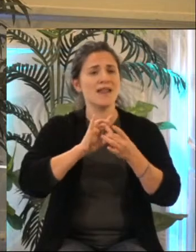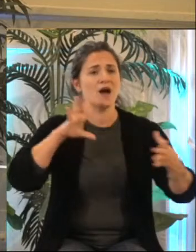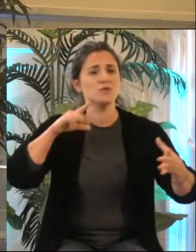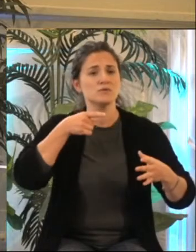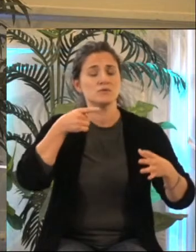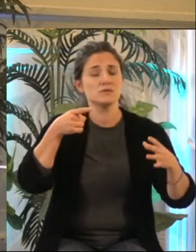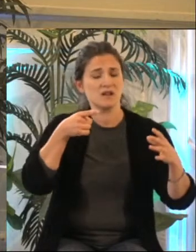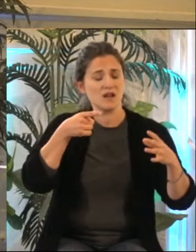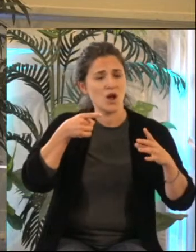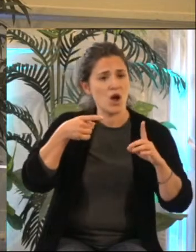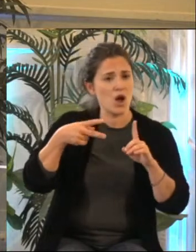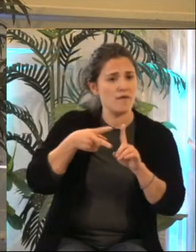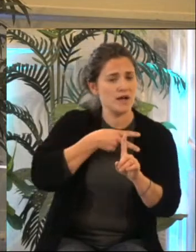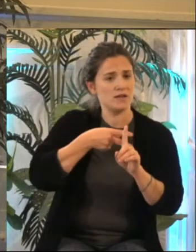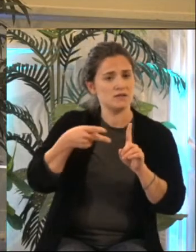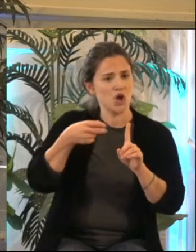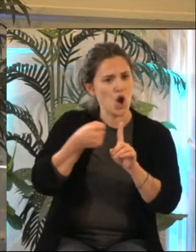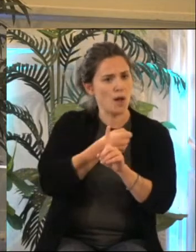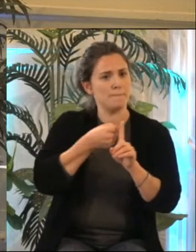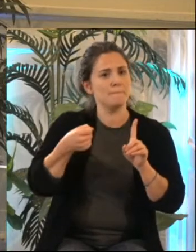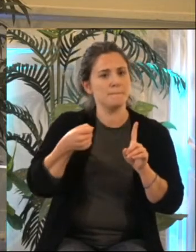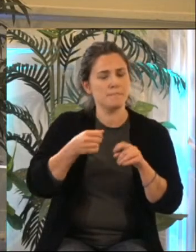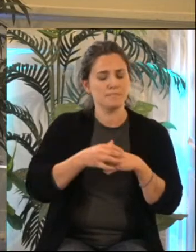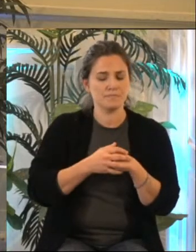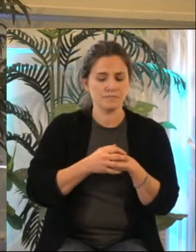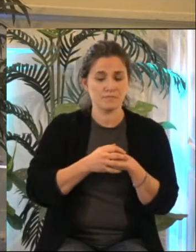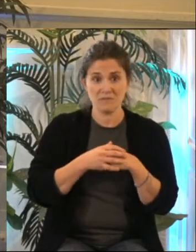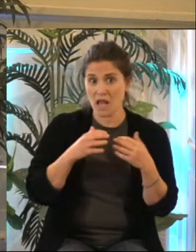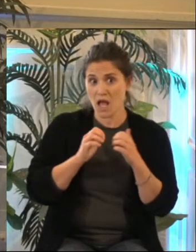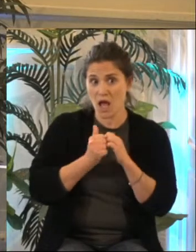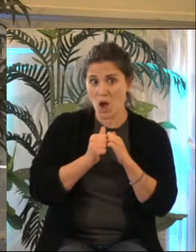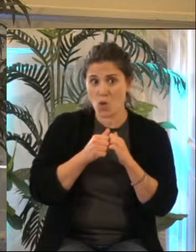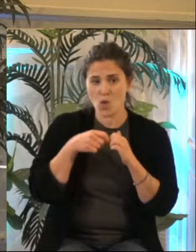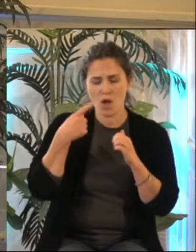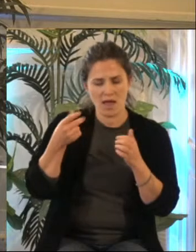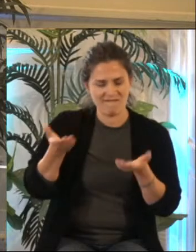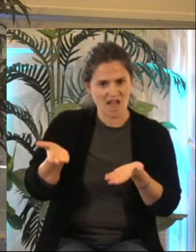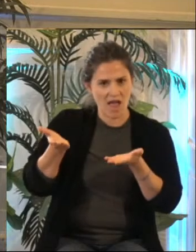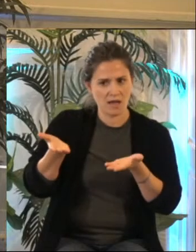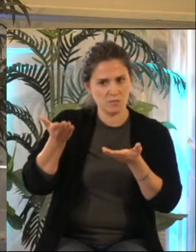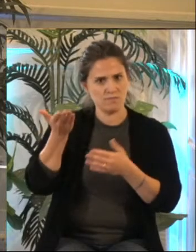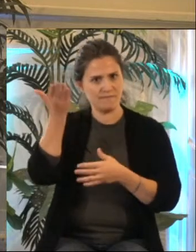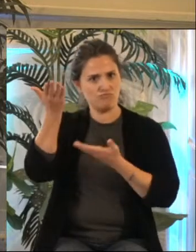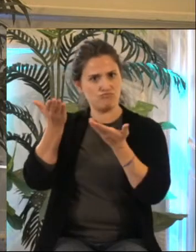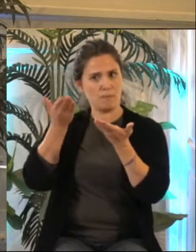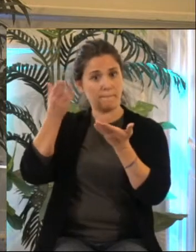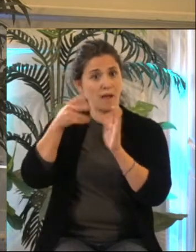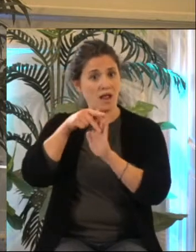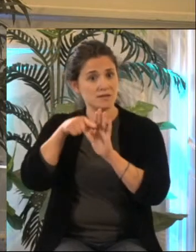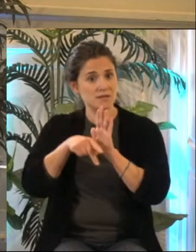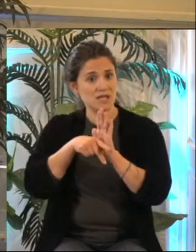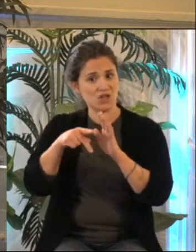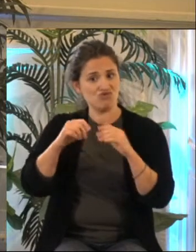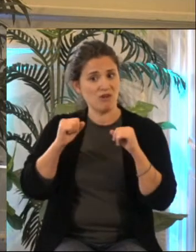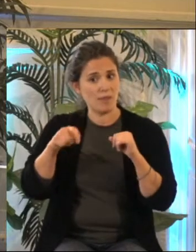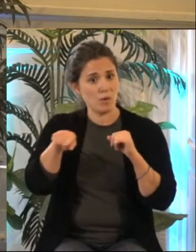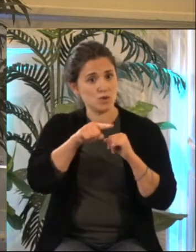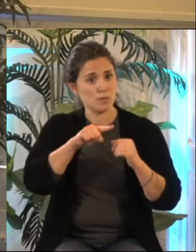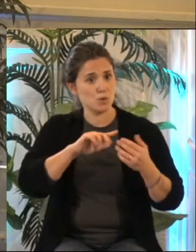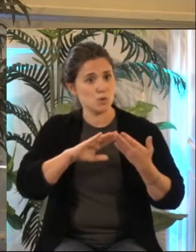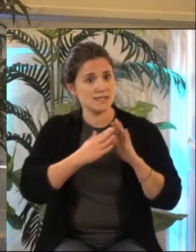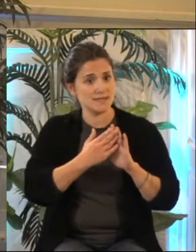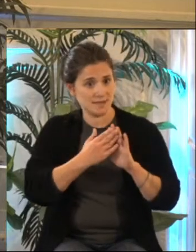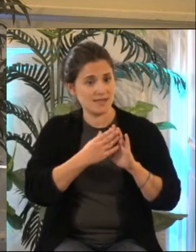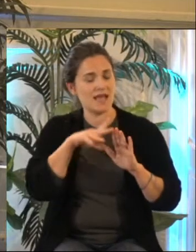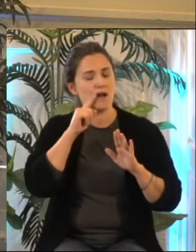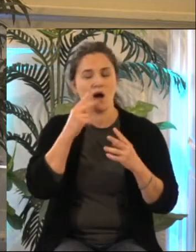and harm. They do this through advancing policy, strengthening communities, and honoring the legacy of